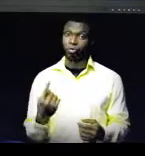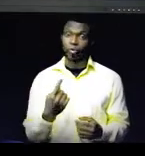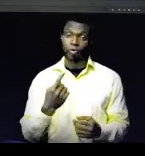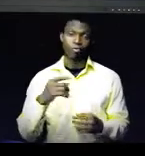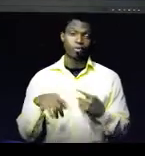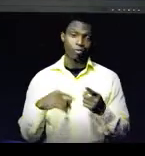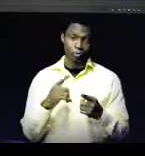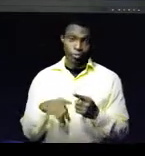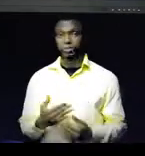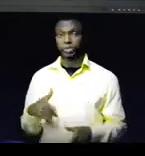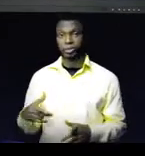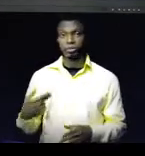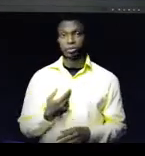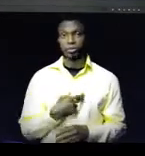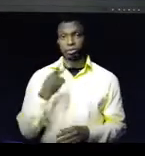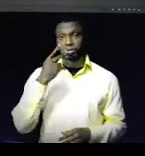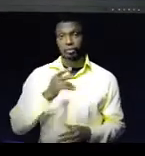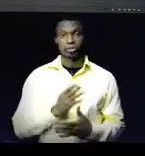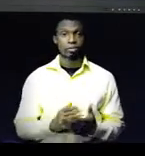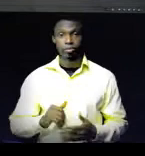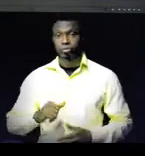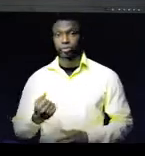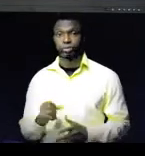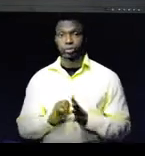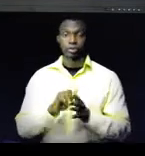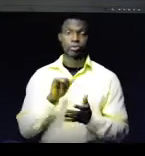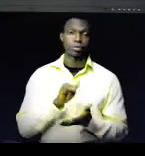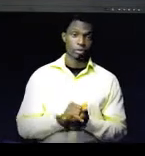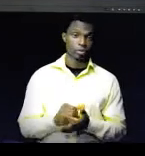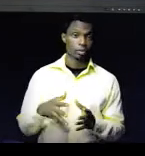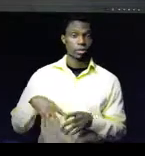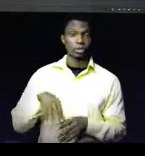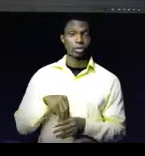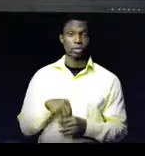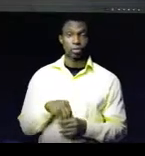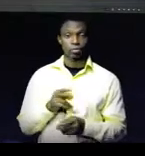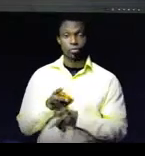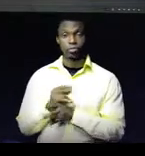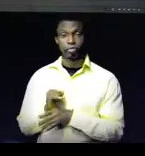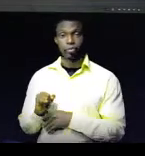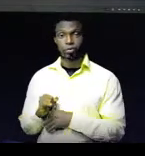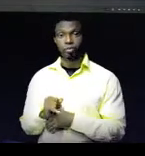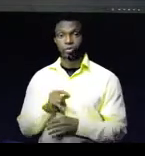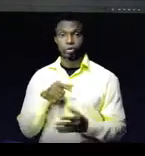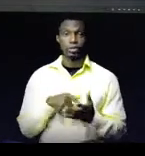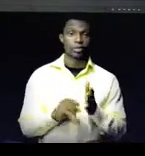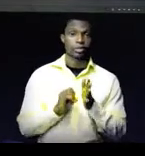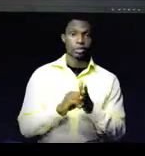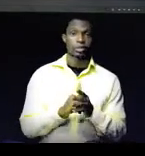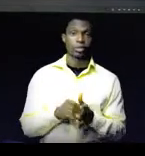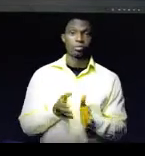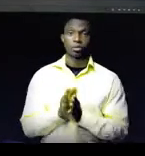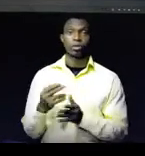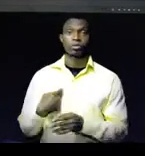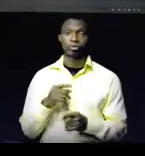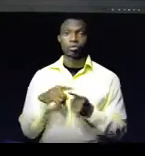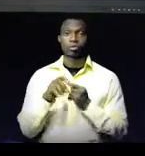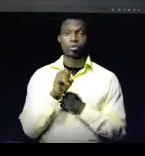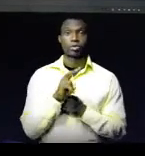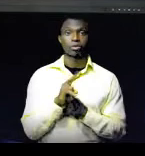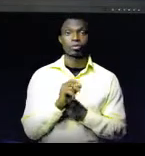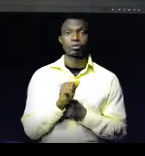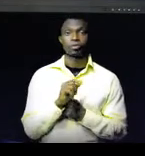easy like this, okay? Let's check out some other examples that involve borrowing. This example asks us